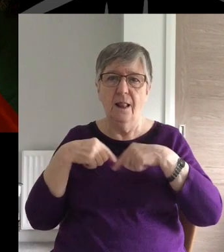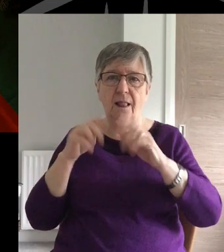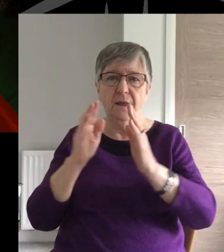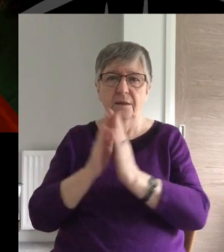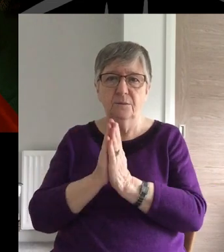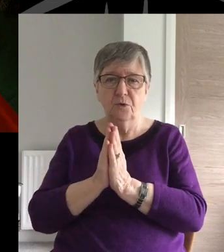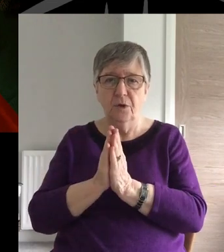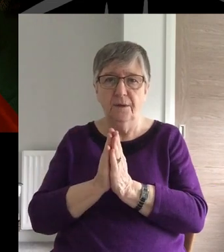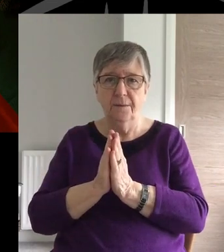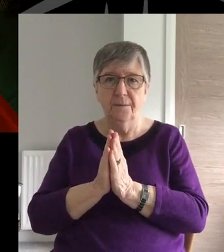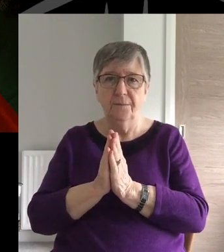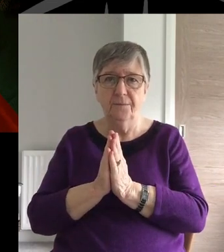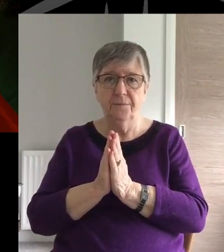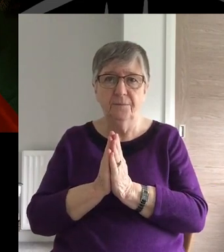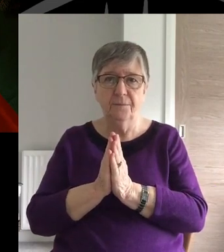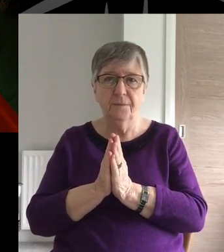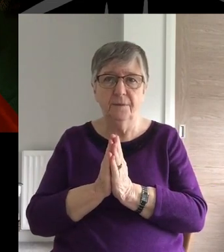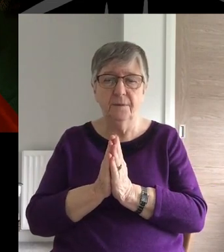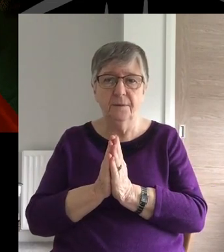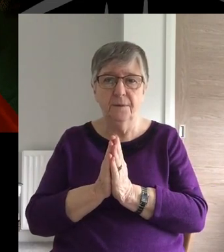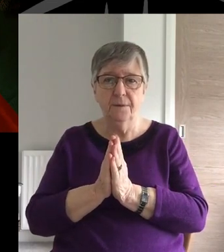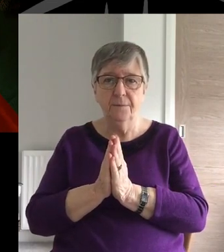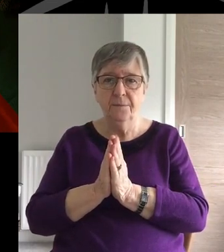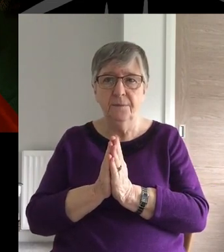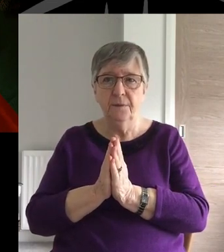Let us pray.